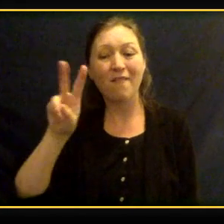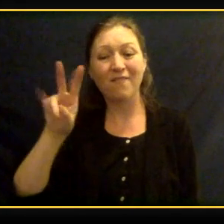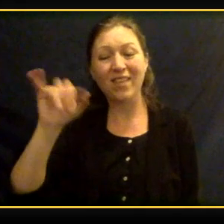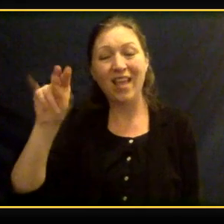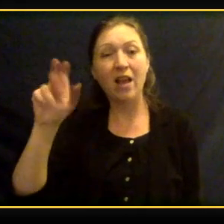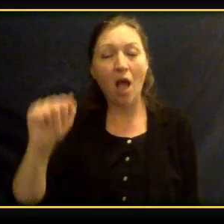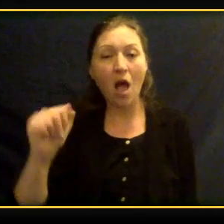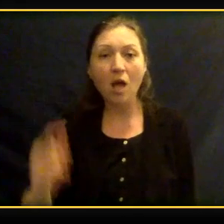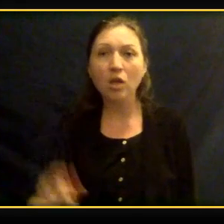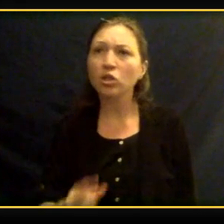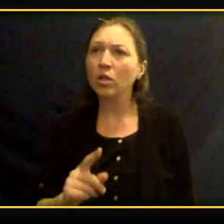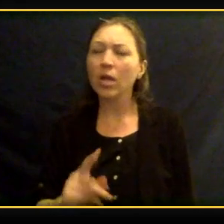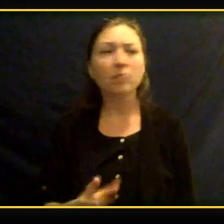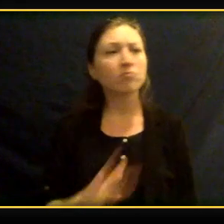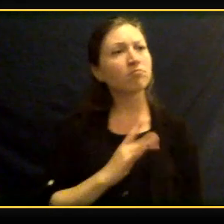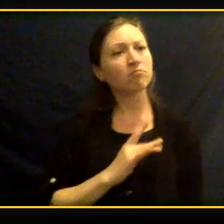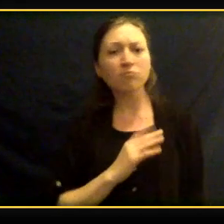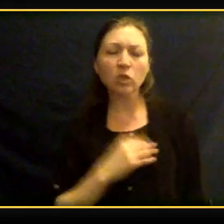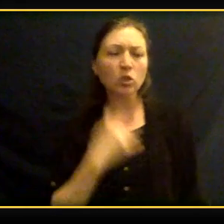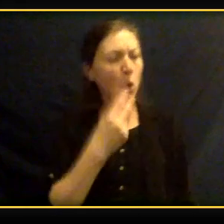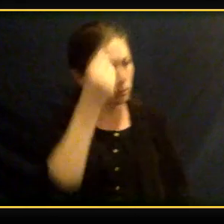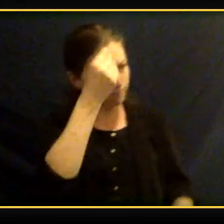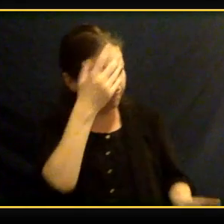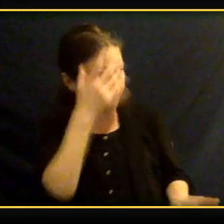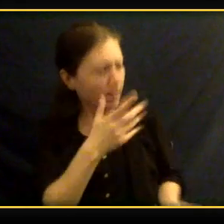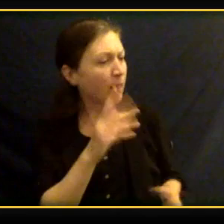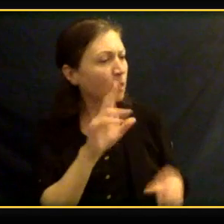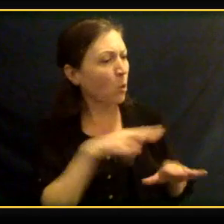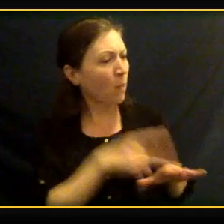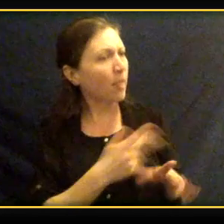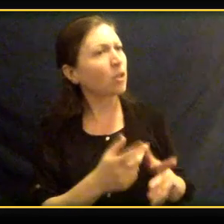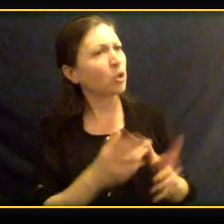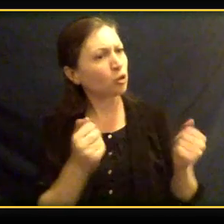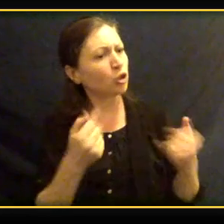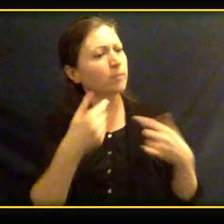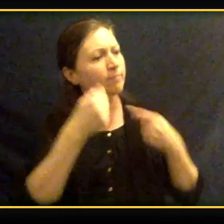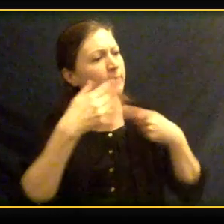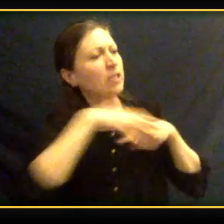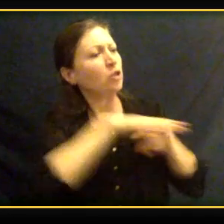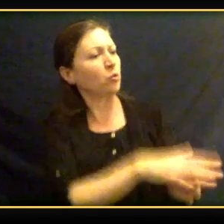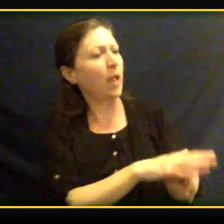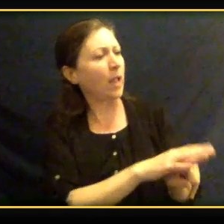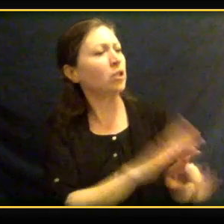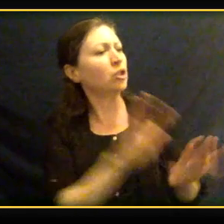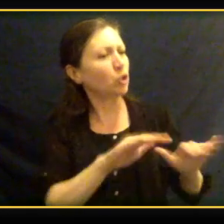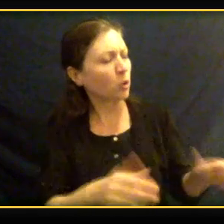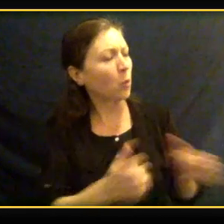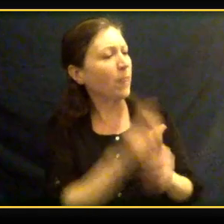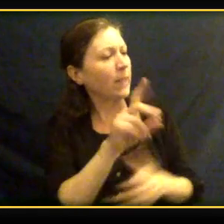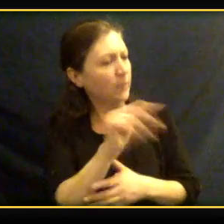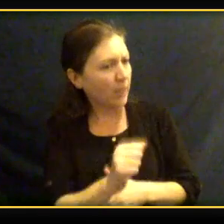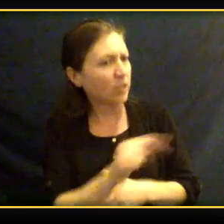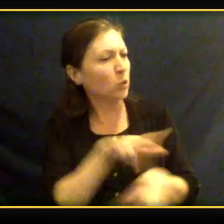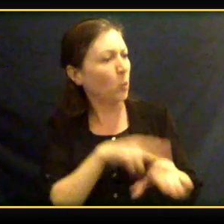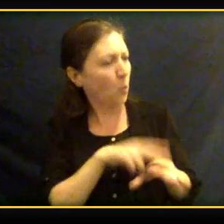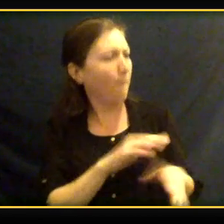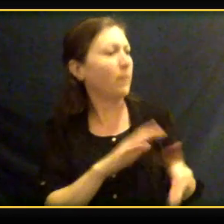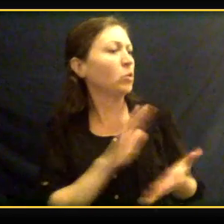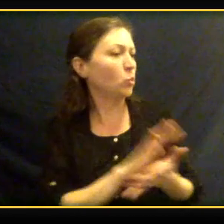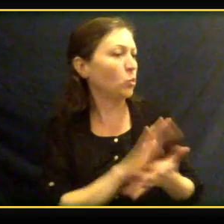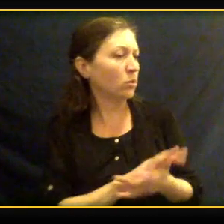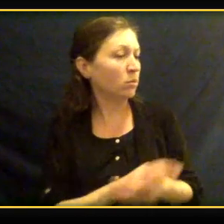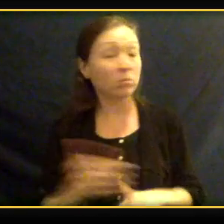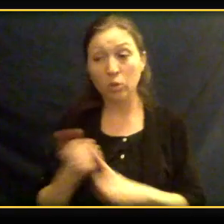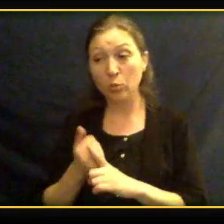integrating children with disabilities into regular schools, and that was in 1989. She's a fighter, she's